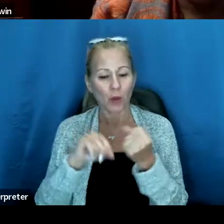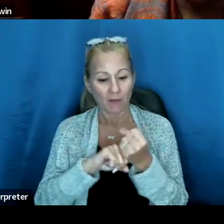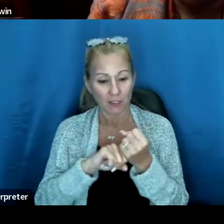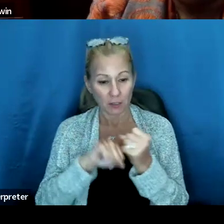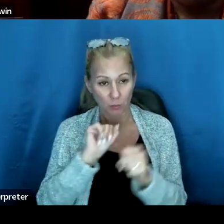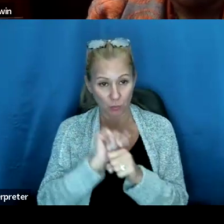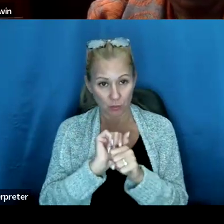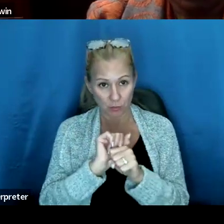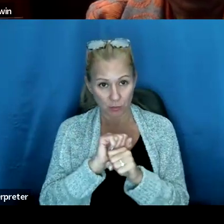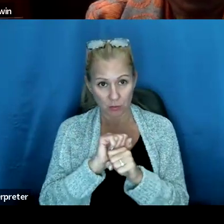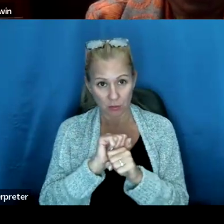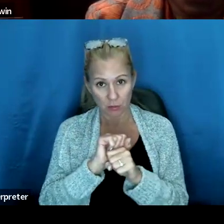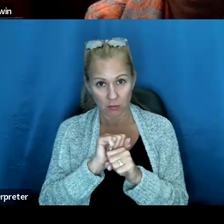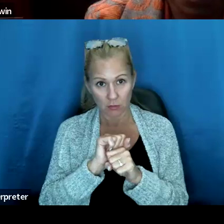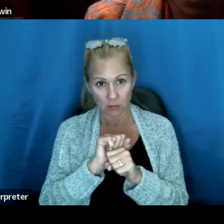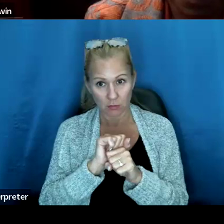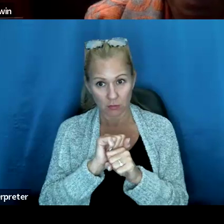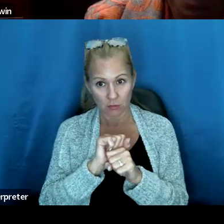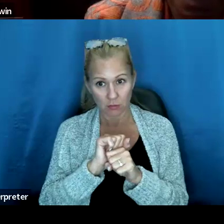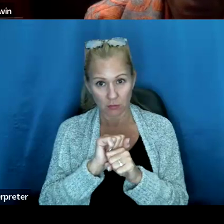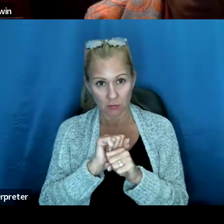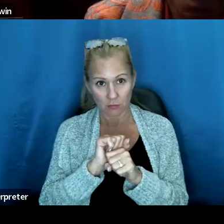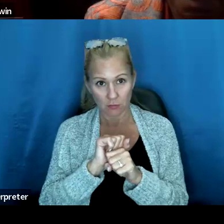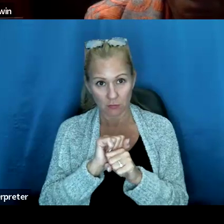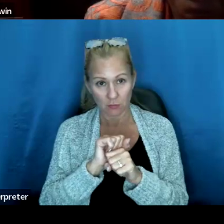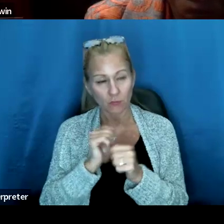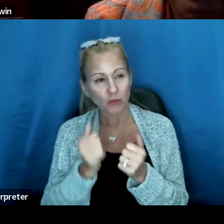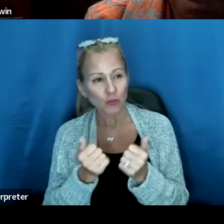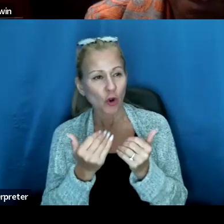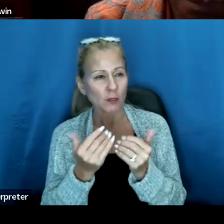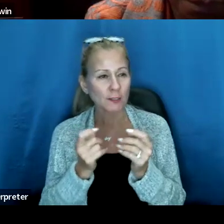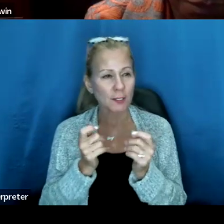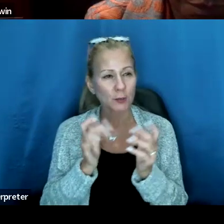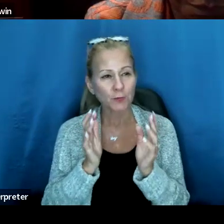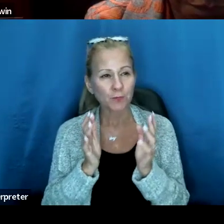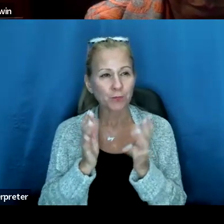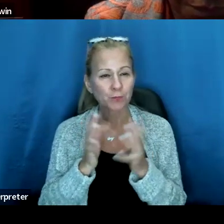work. You can cause a little